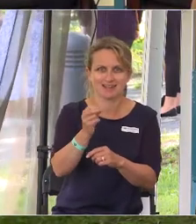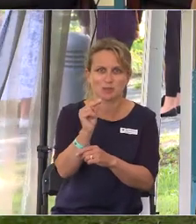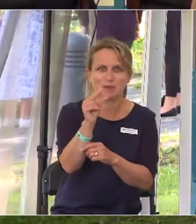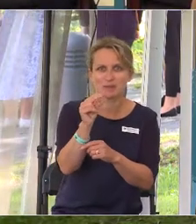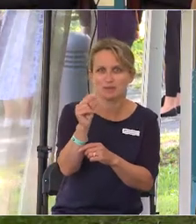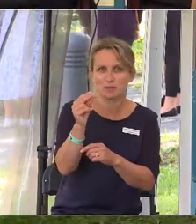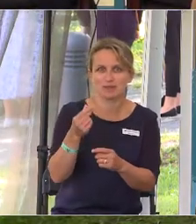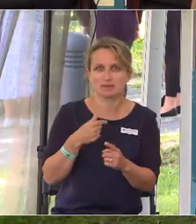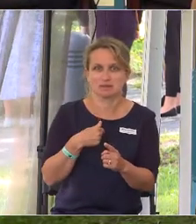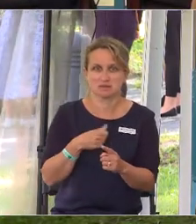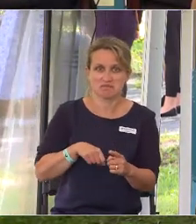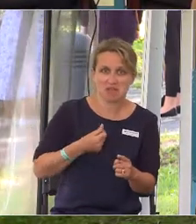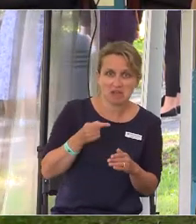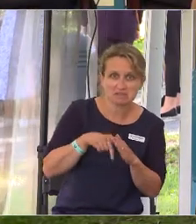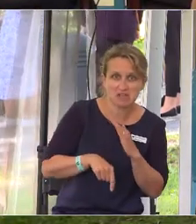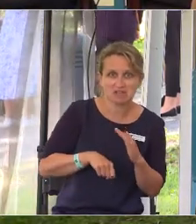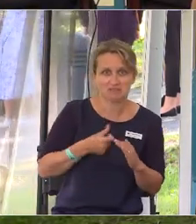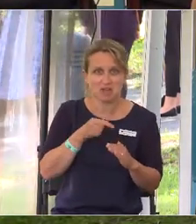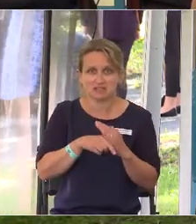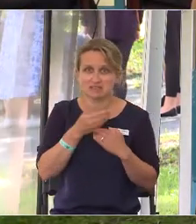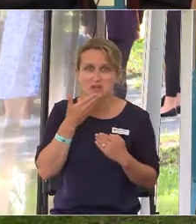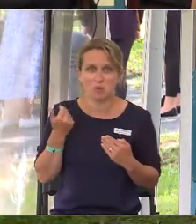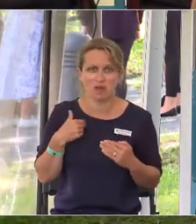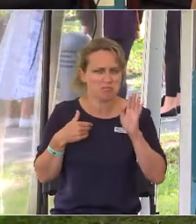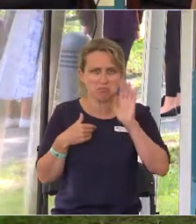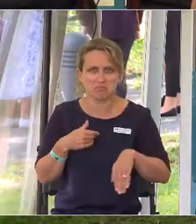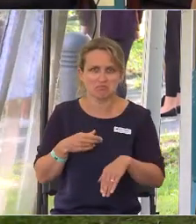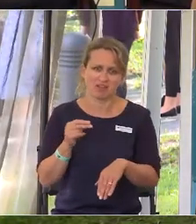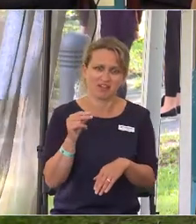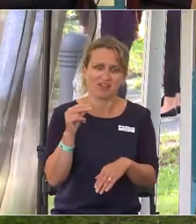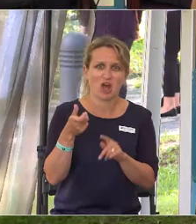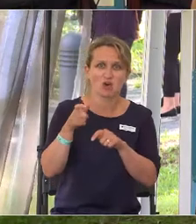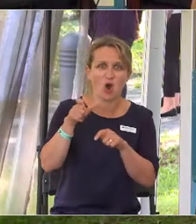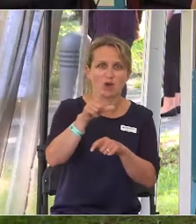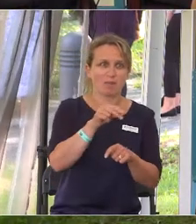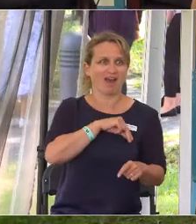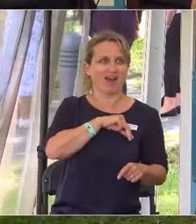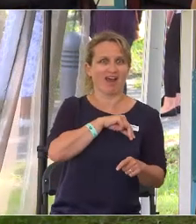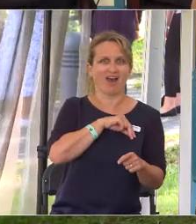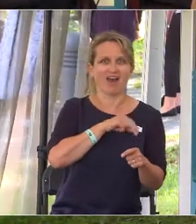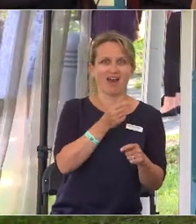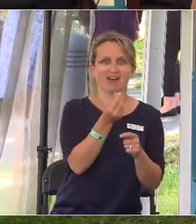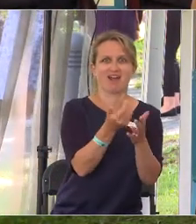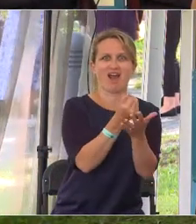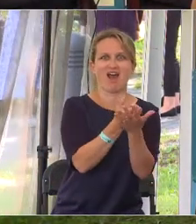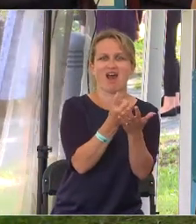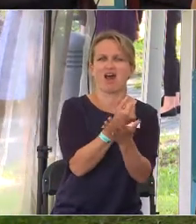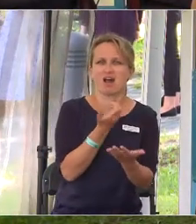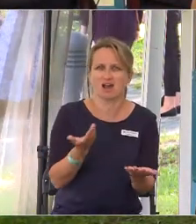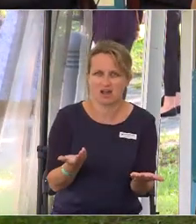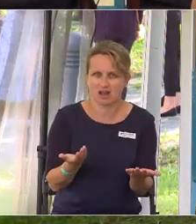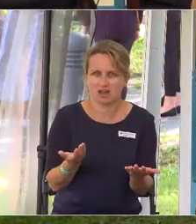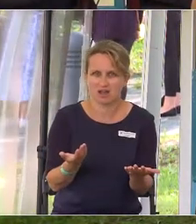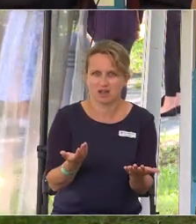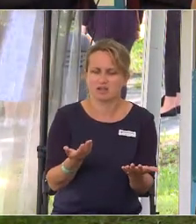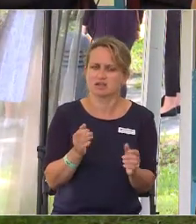thinking, retweets. And that's what we want with the internet. Fine, we can just like, we have a big discussion. That discussion we need right now is